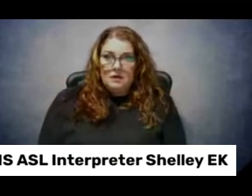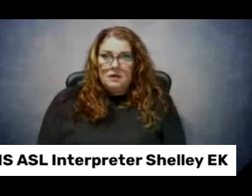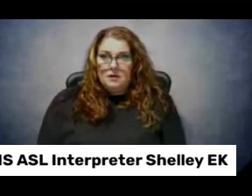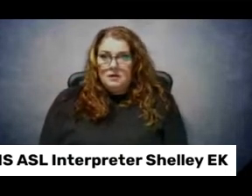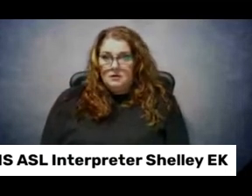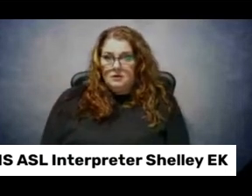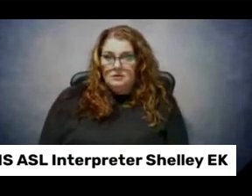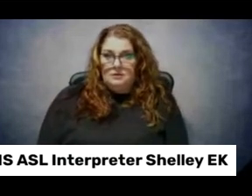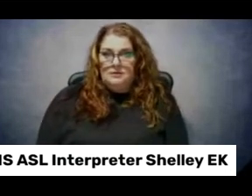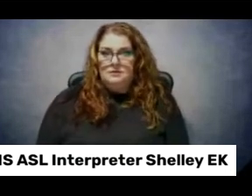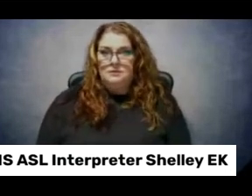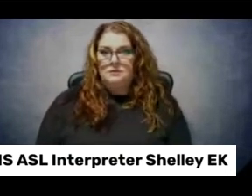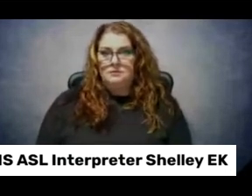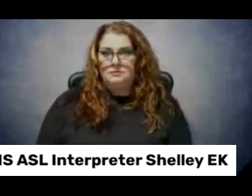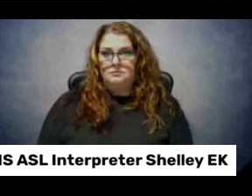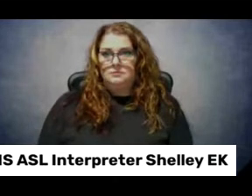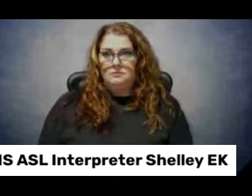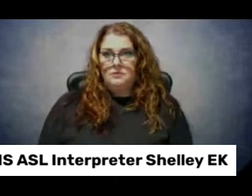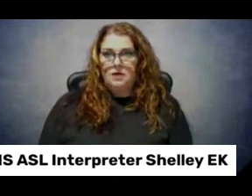So